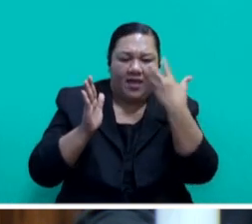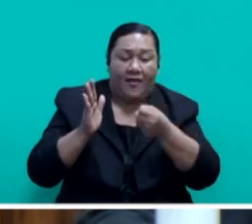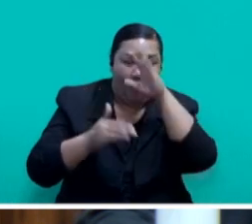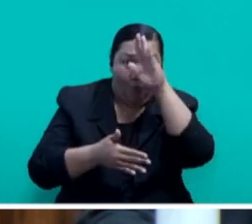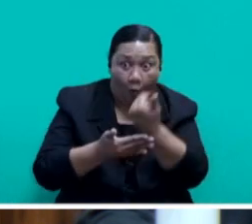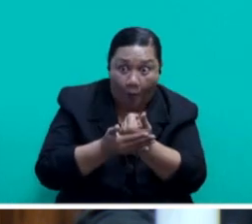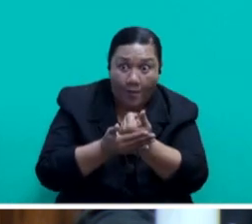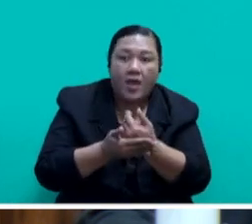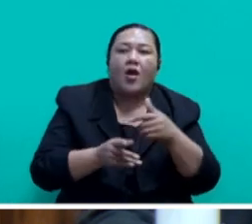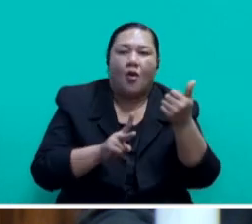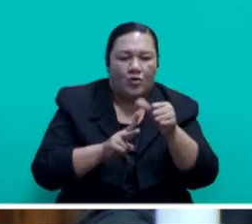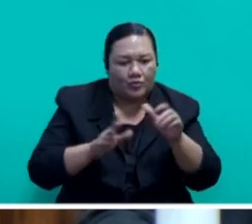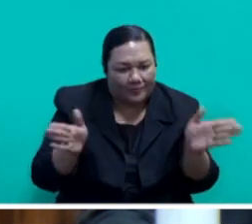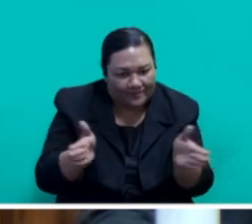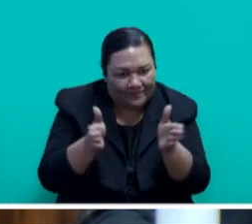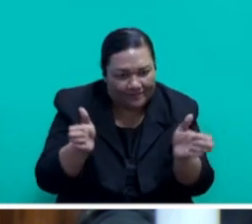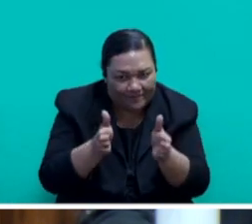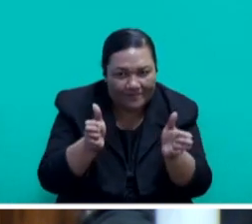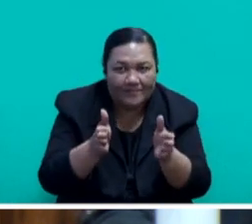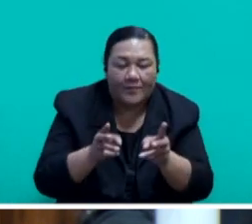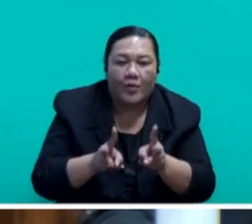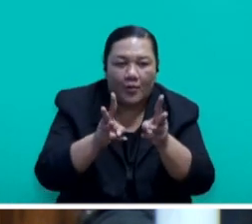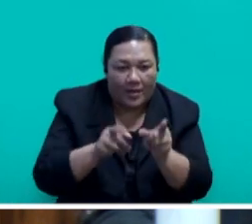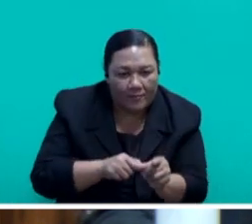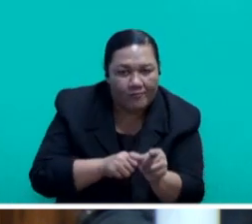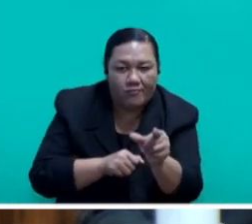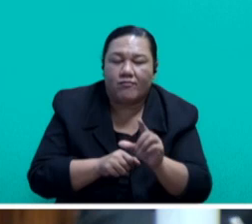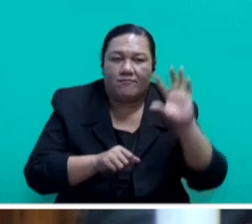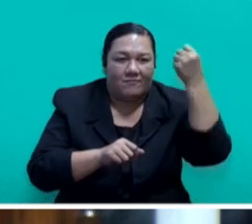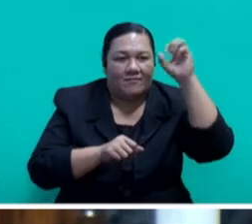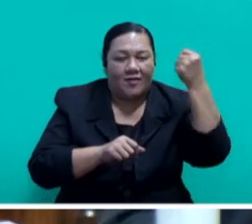paves the way for a prosperous future for our beloved nation of Fiji.